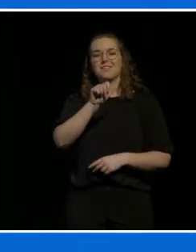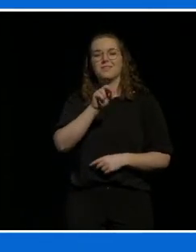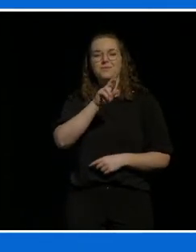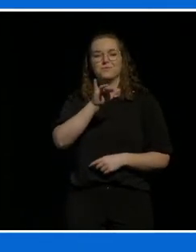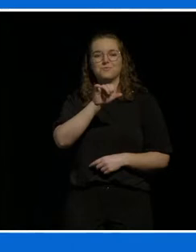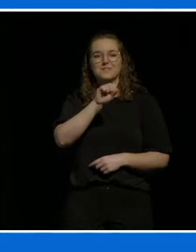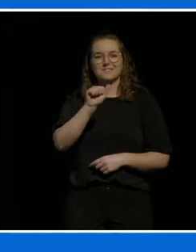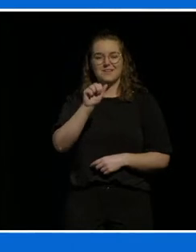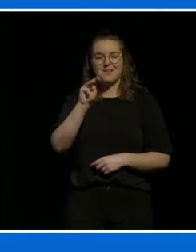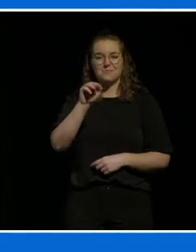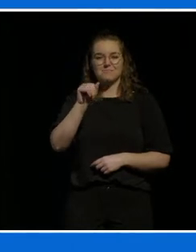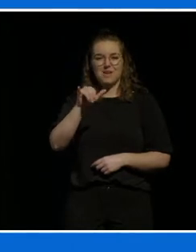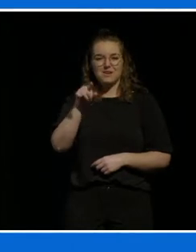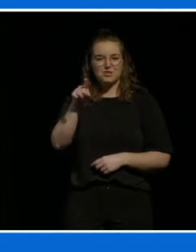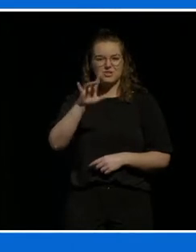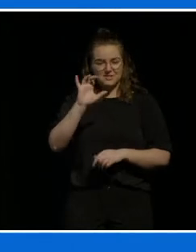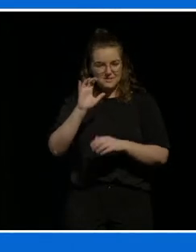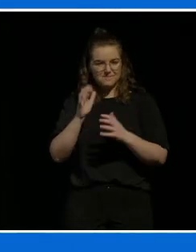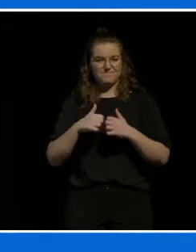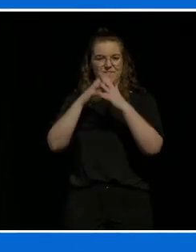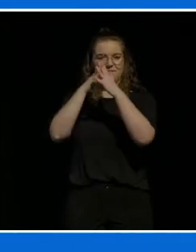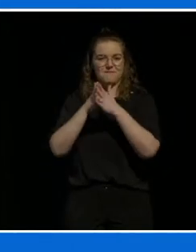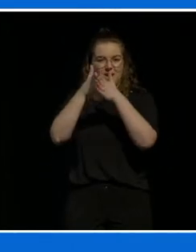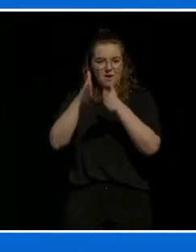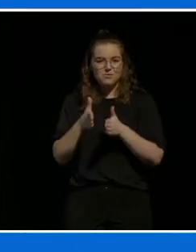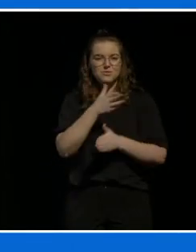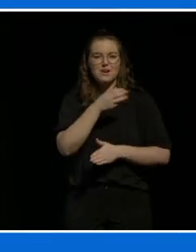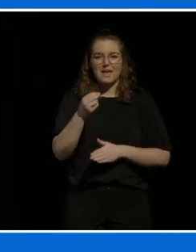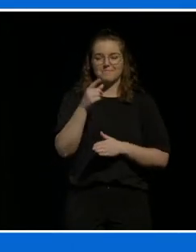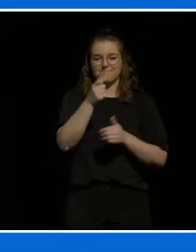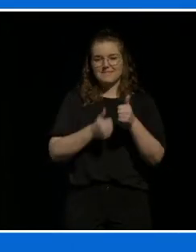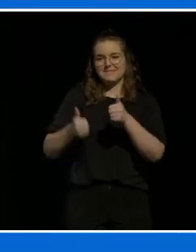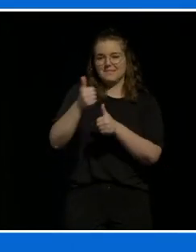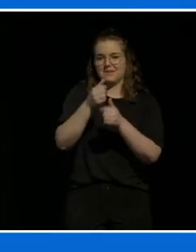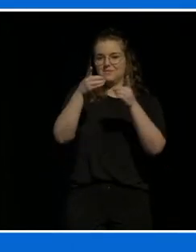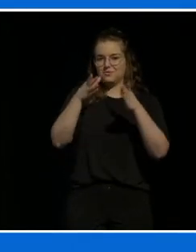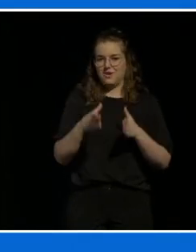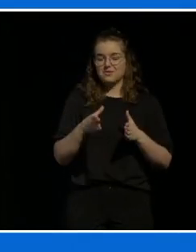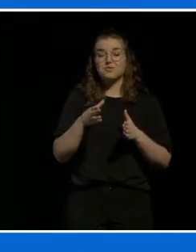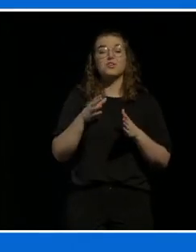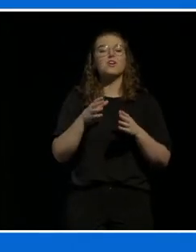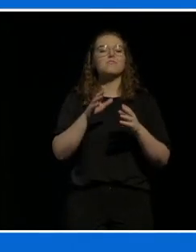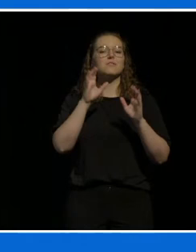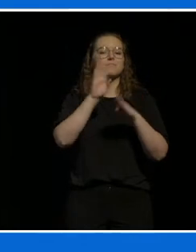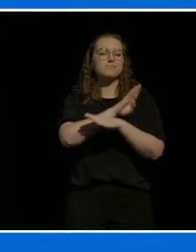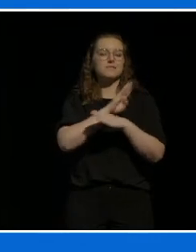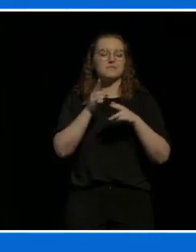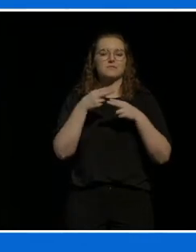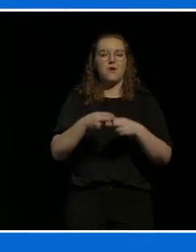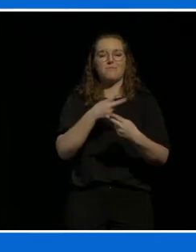the founder and executive director of Half the Story and also a Vanderbilt alumna.